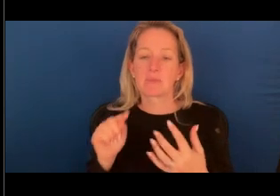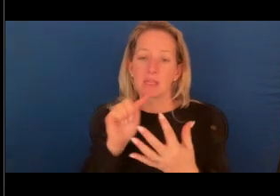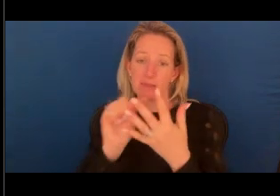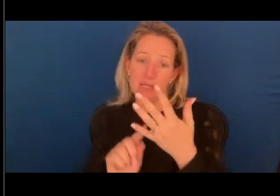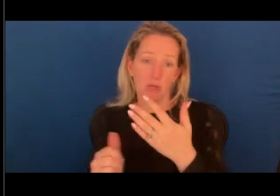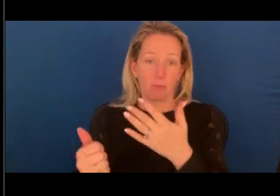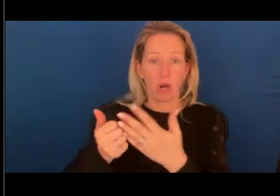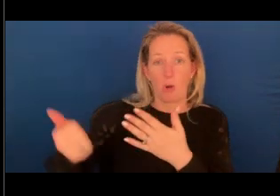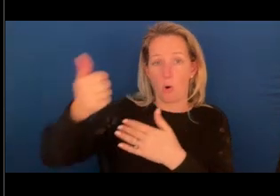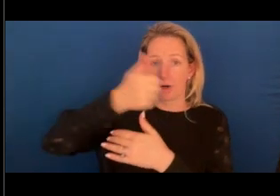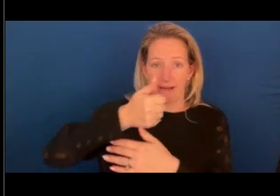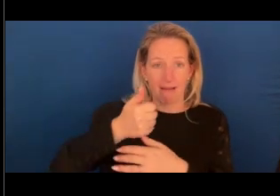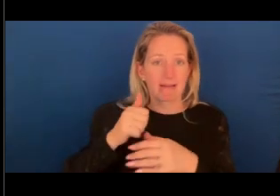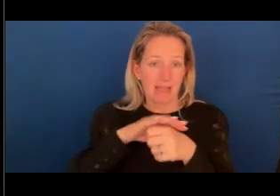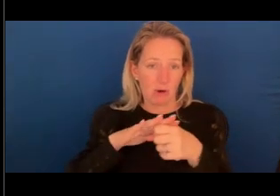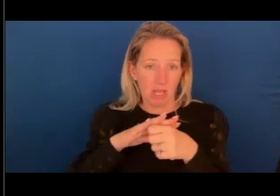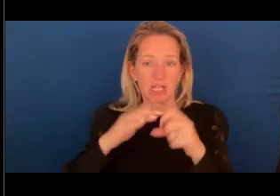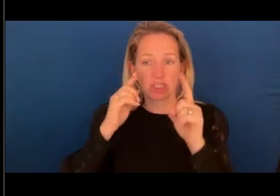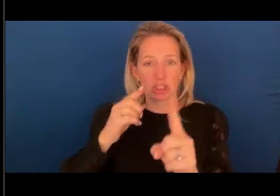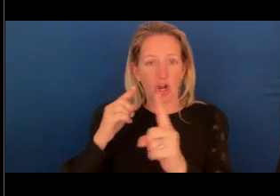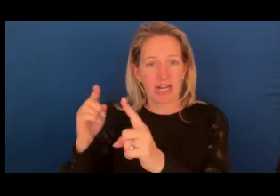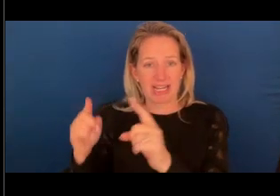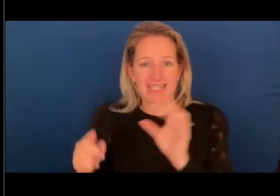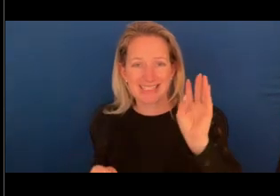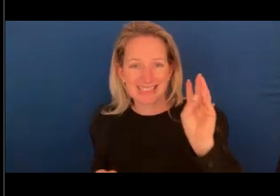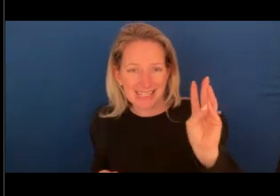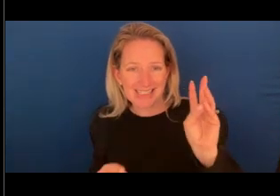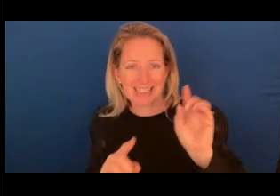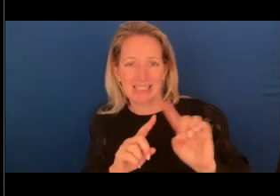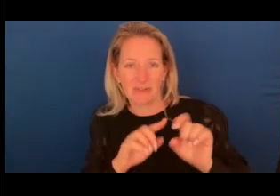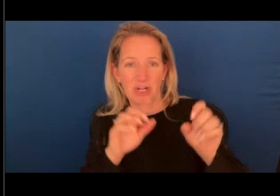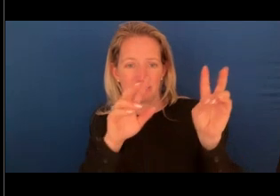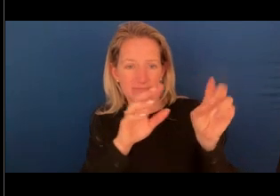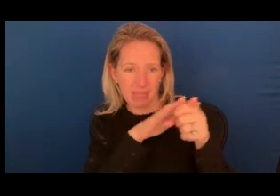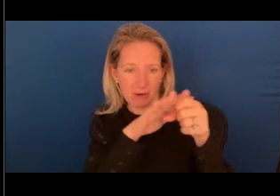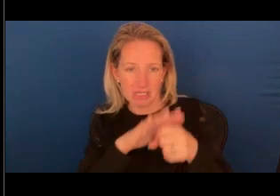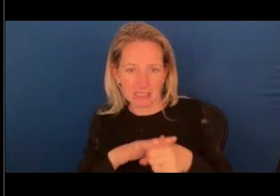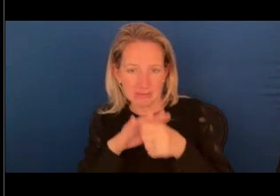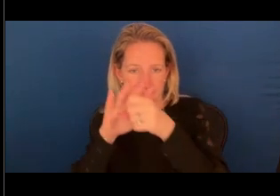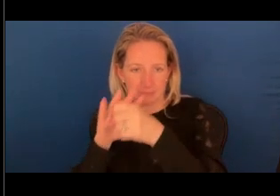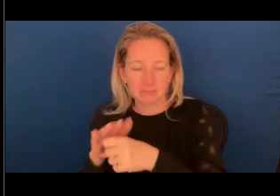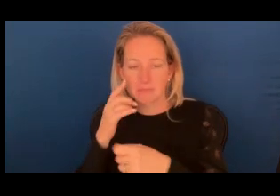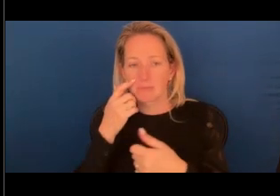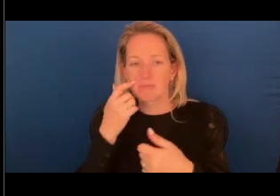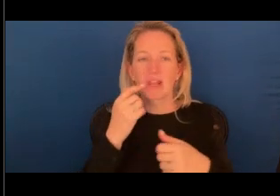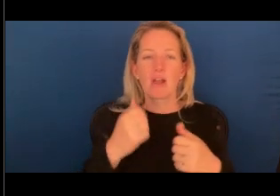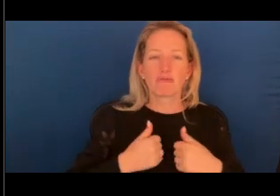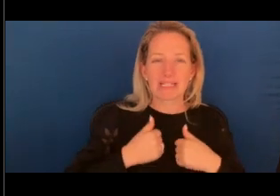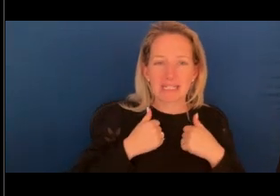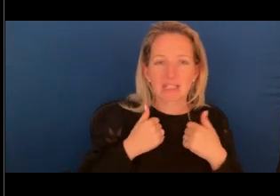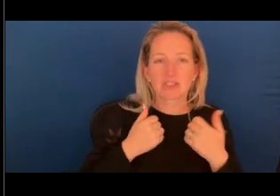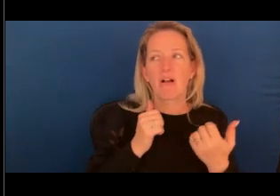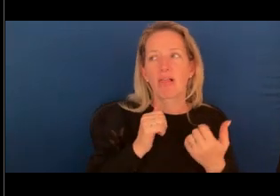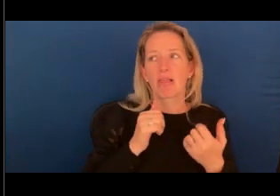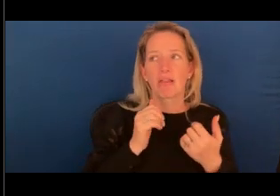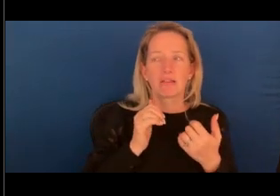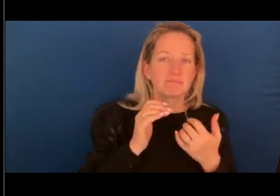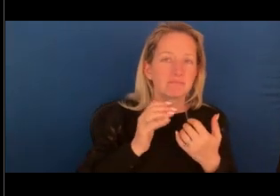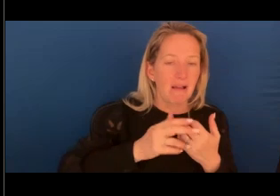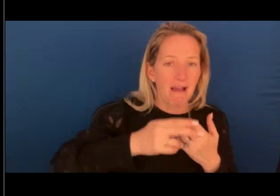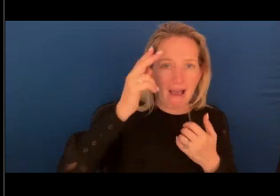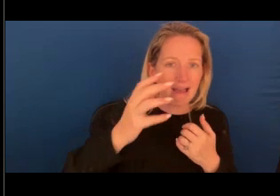Miami area. We're targeting 6 areas with different land uses, like residential, high density residential, medium density residential,